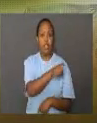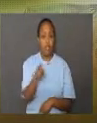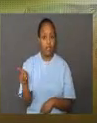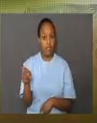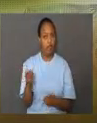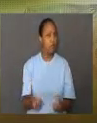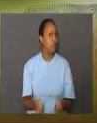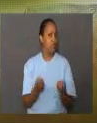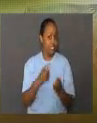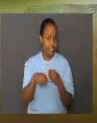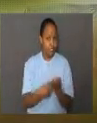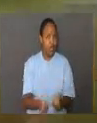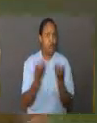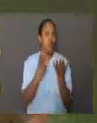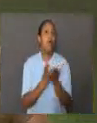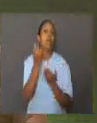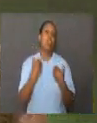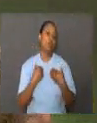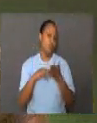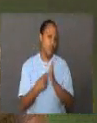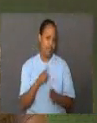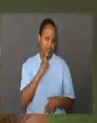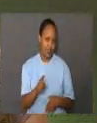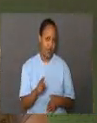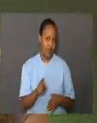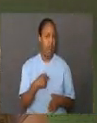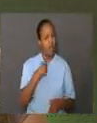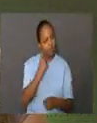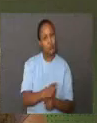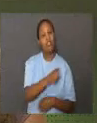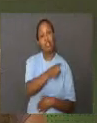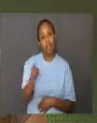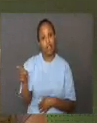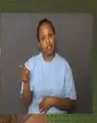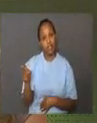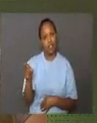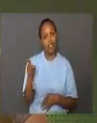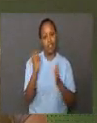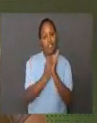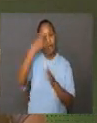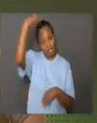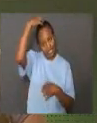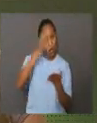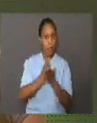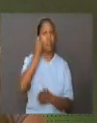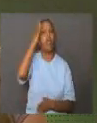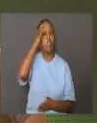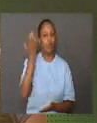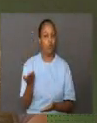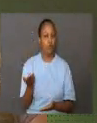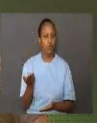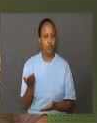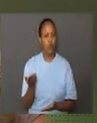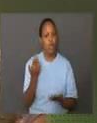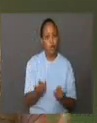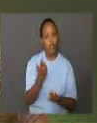have many rights. I am sure you are aware of your constitutional rights. Let